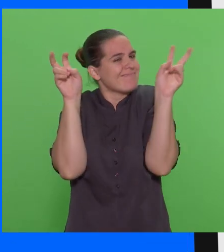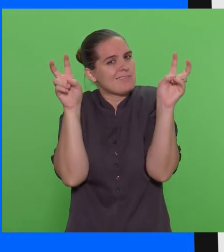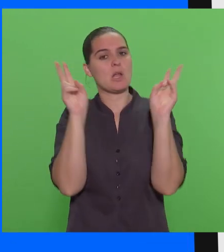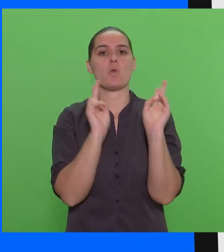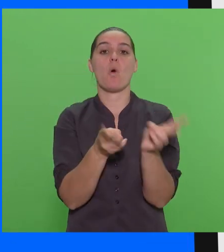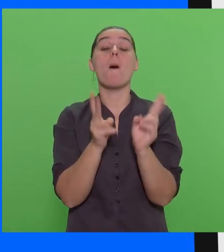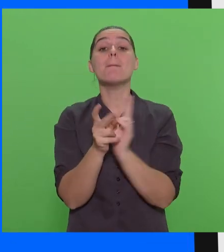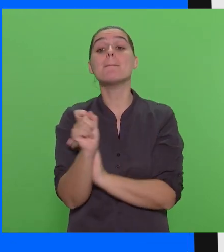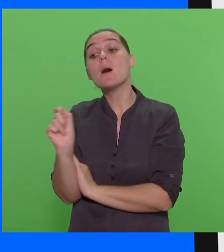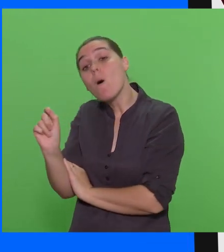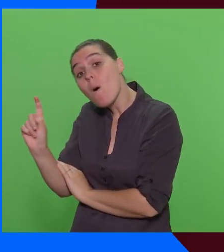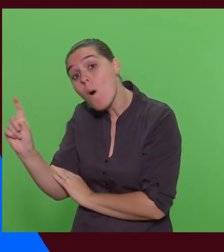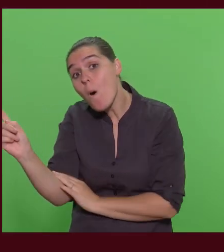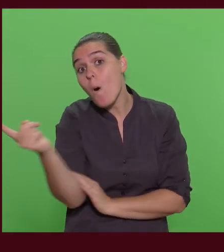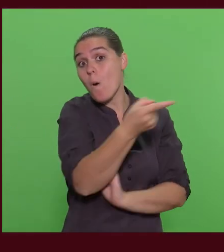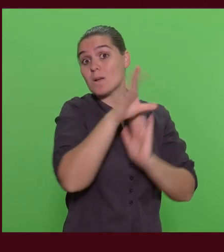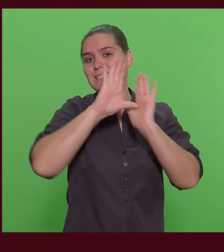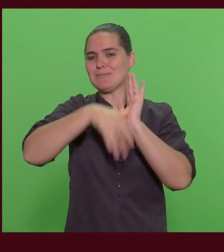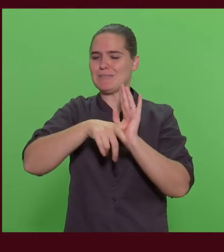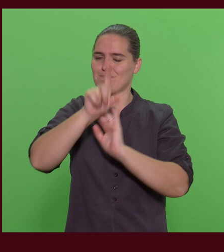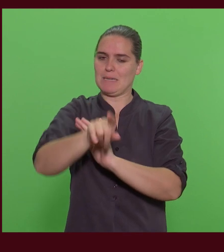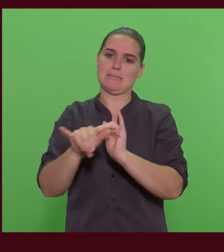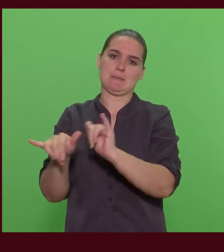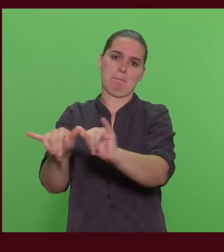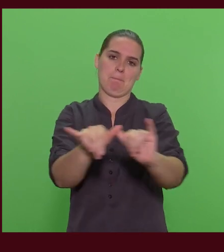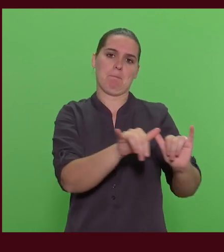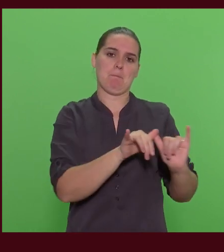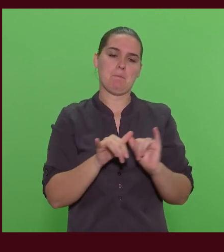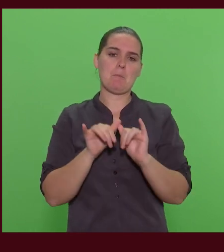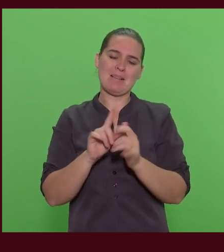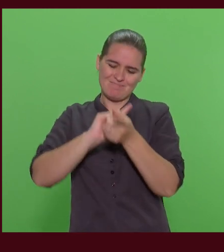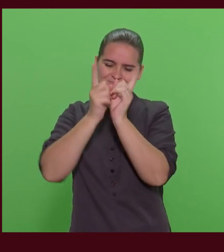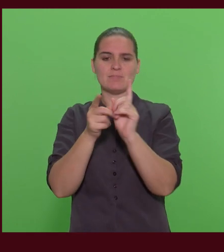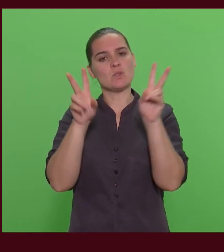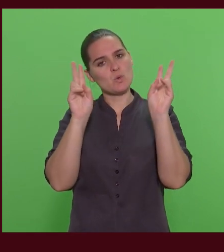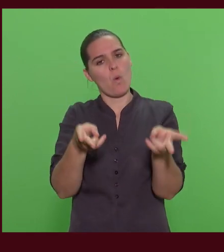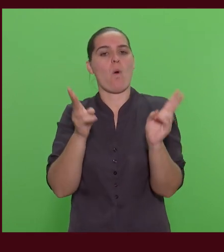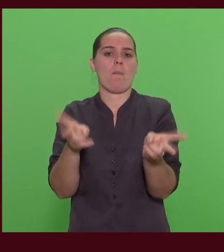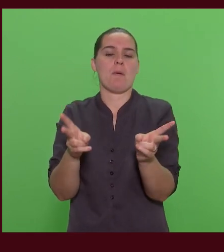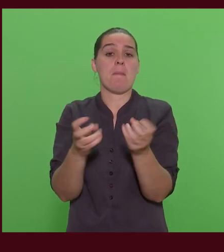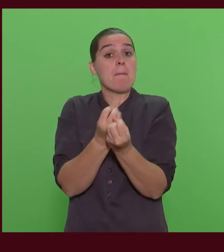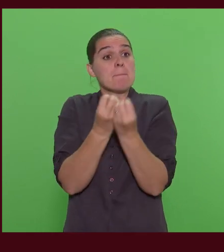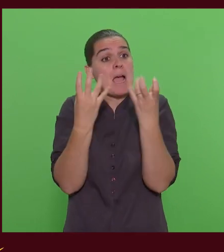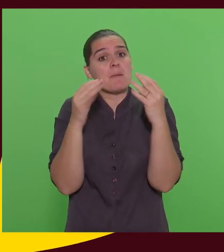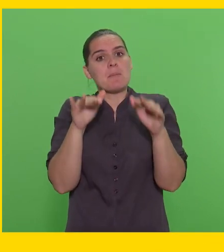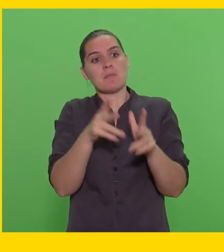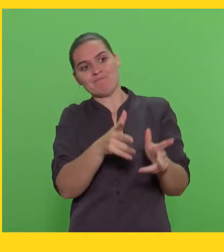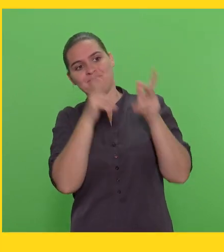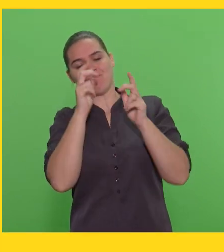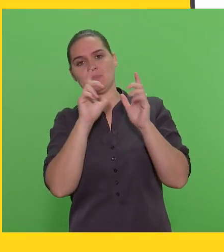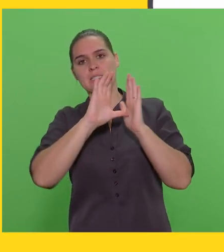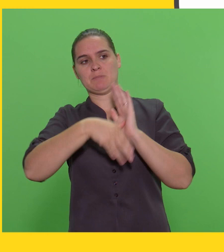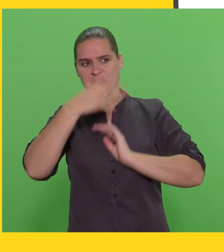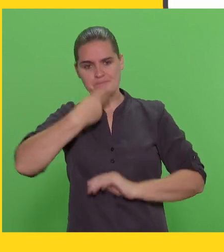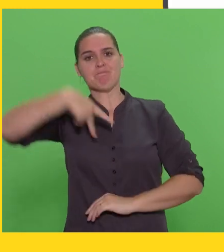to accommodate them. We need to be able to do the same for all disabilities in order for them to become normalized.